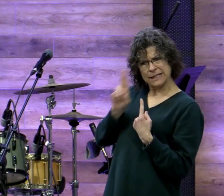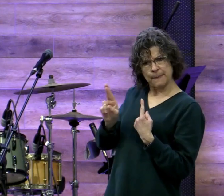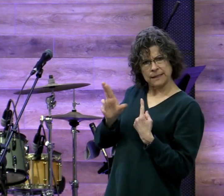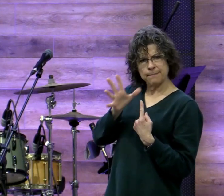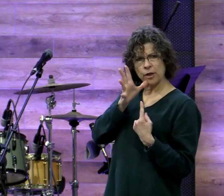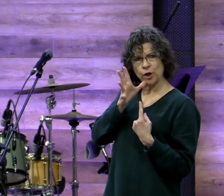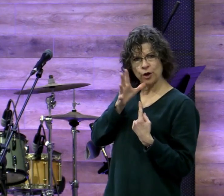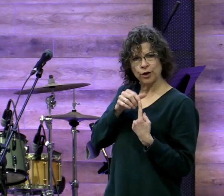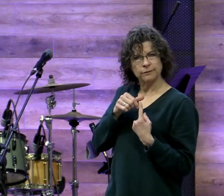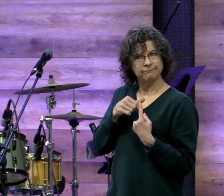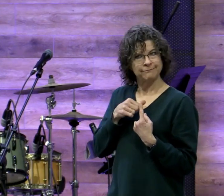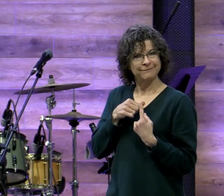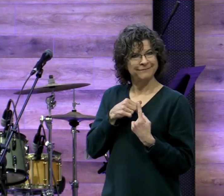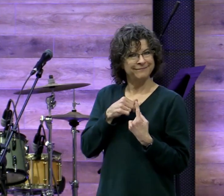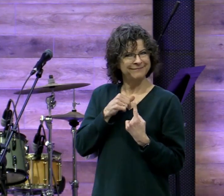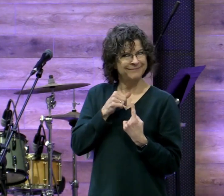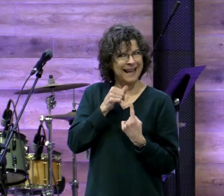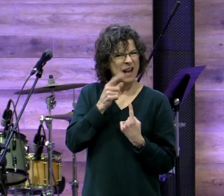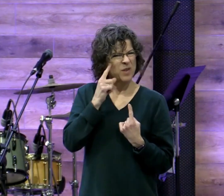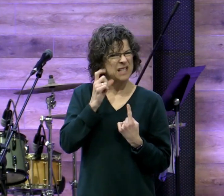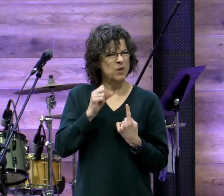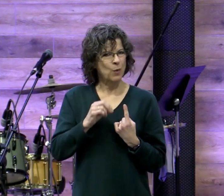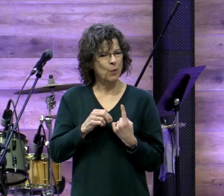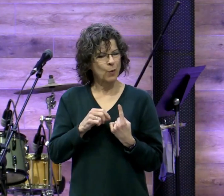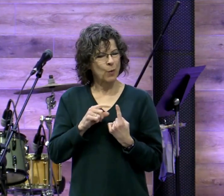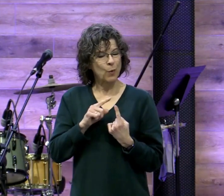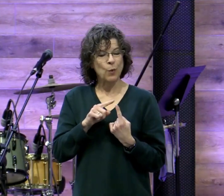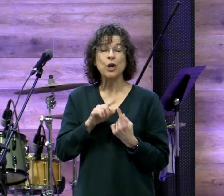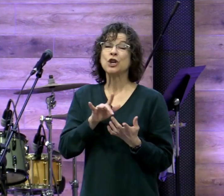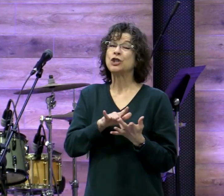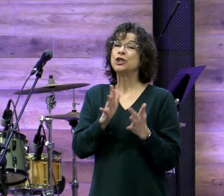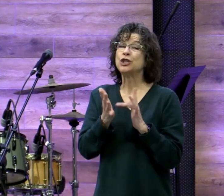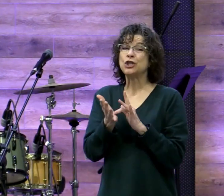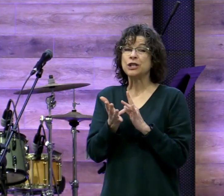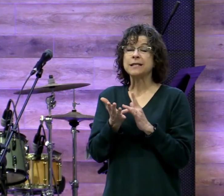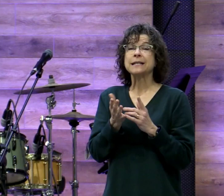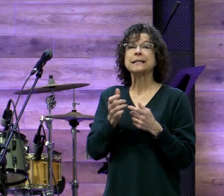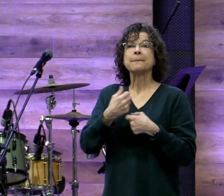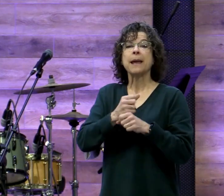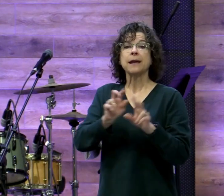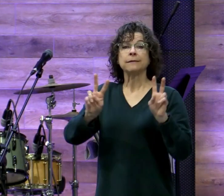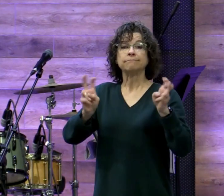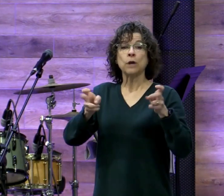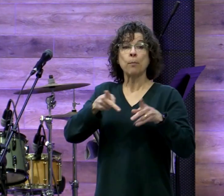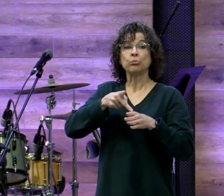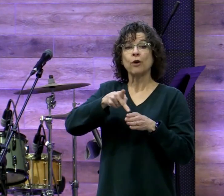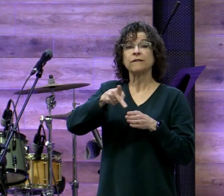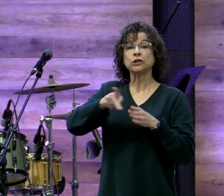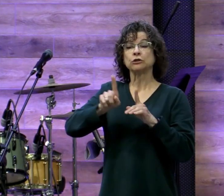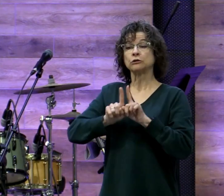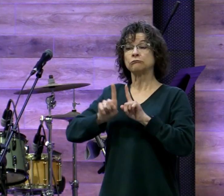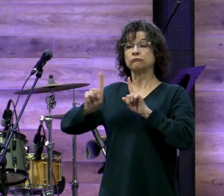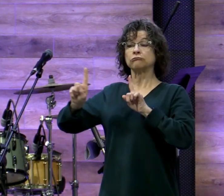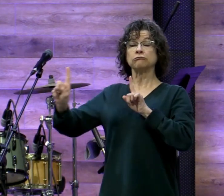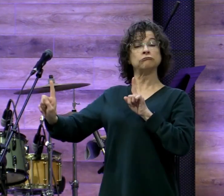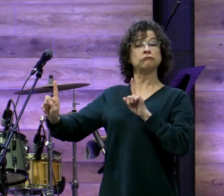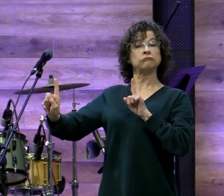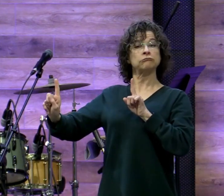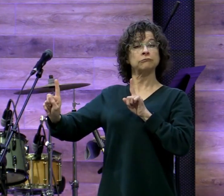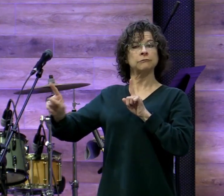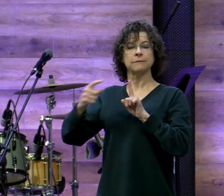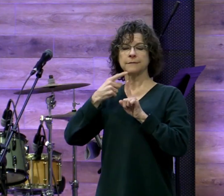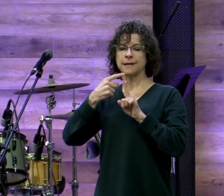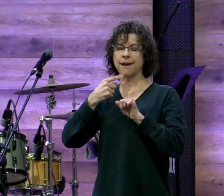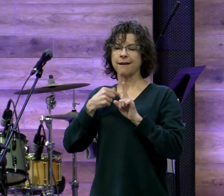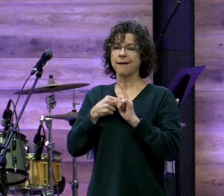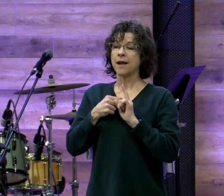so. But he is creating a bit of what you would call maybe professional distance between he and his mother. He's saying, in